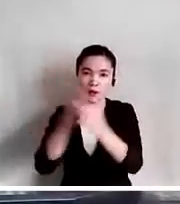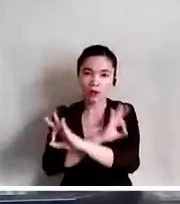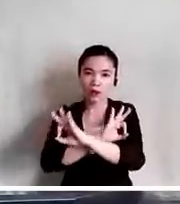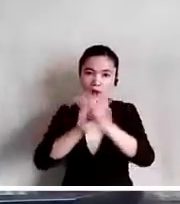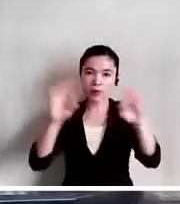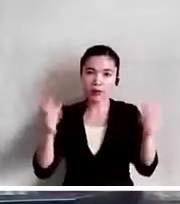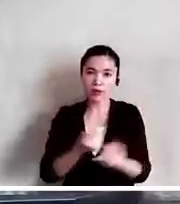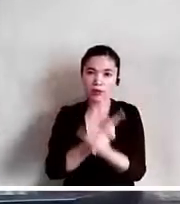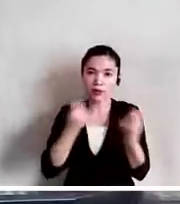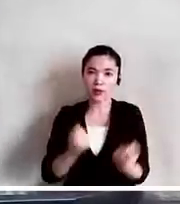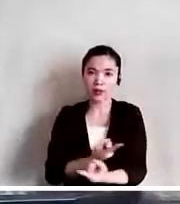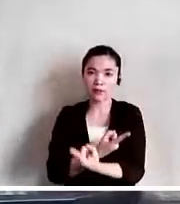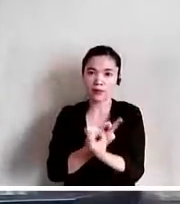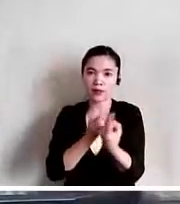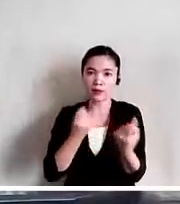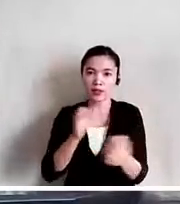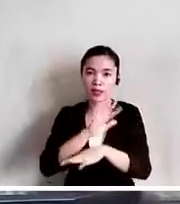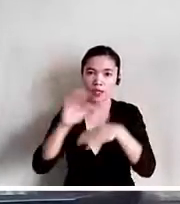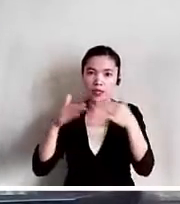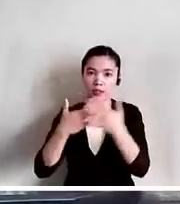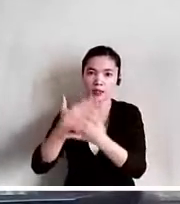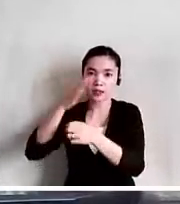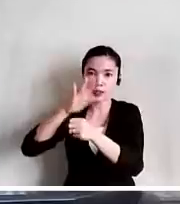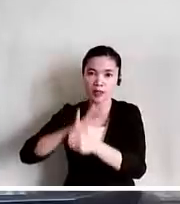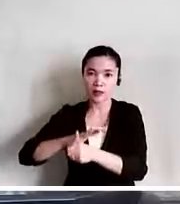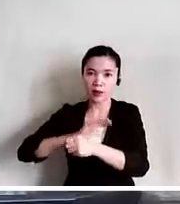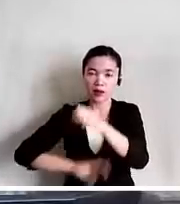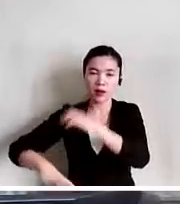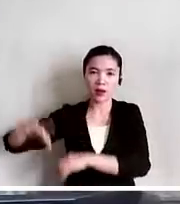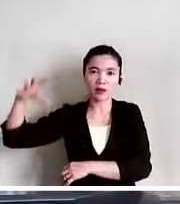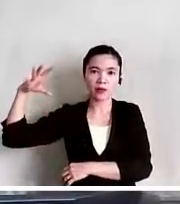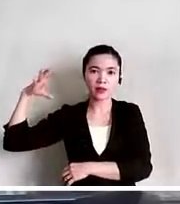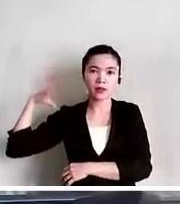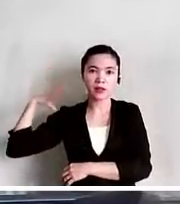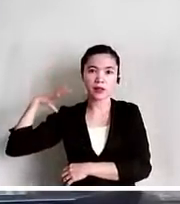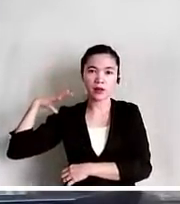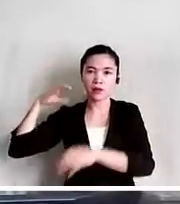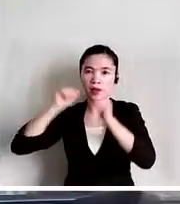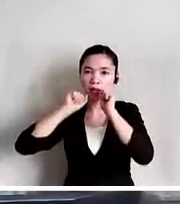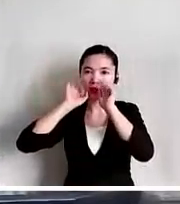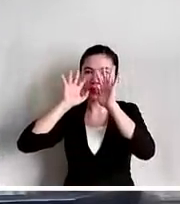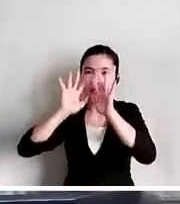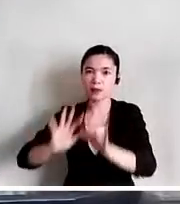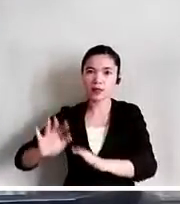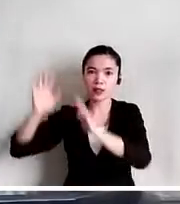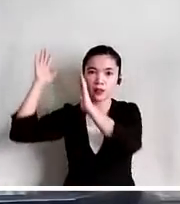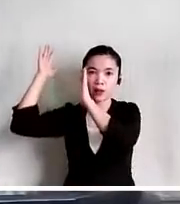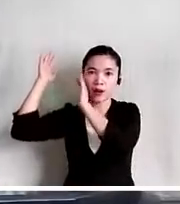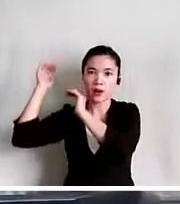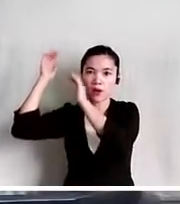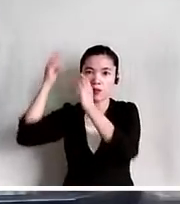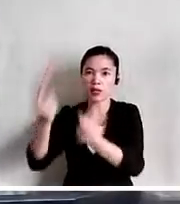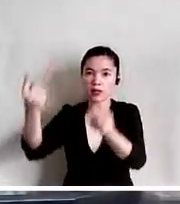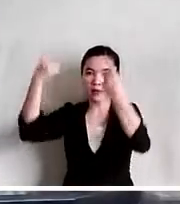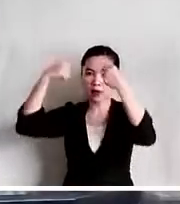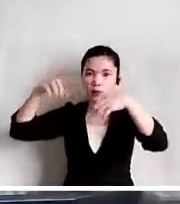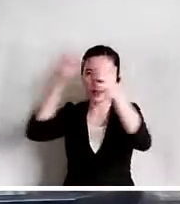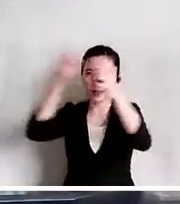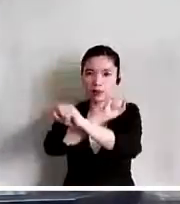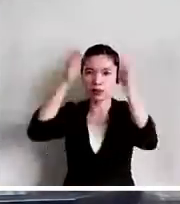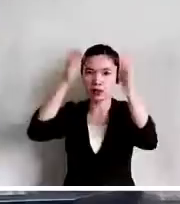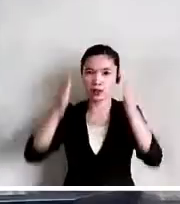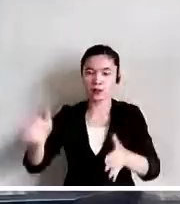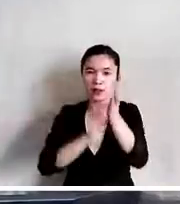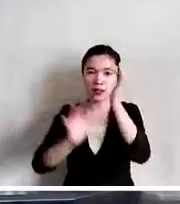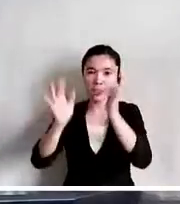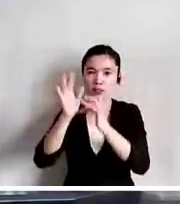always free from sin and safe from all distress, as we await the blessed hope and the coming of our Savior